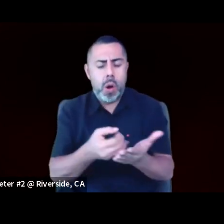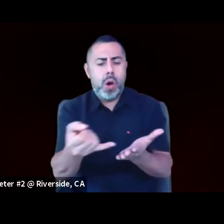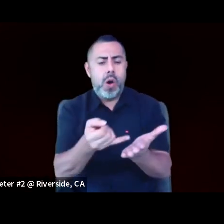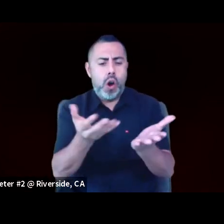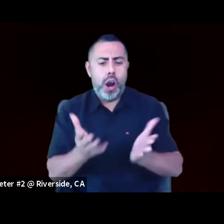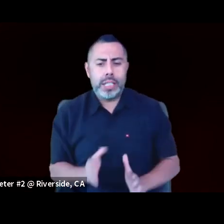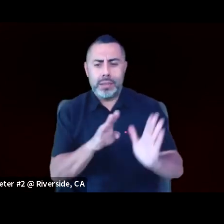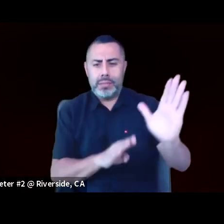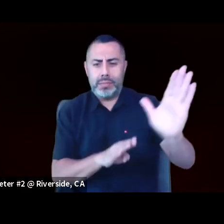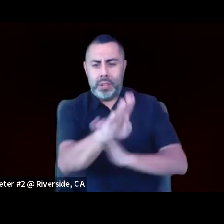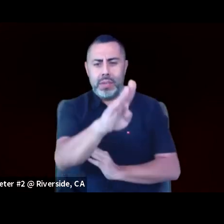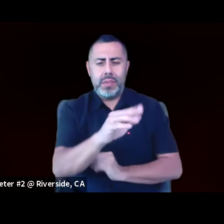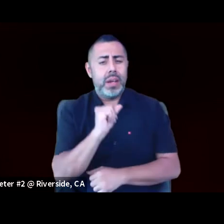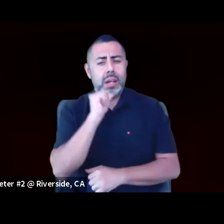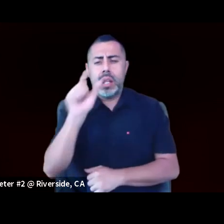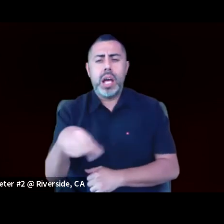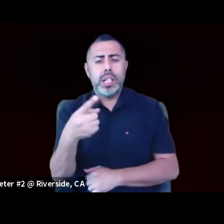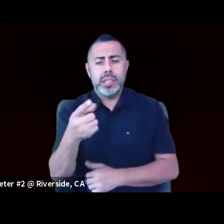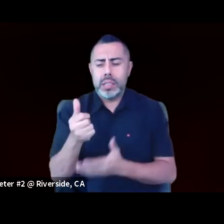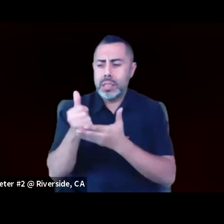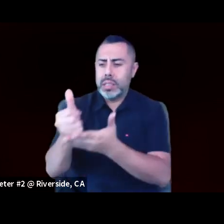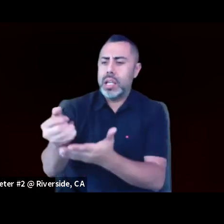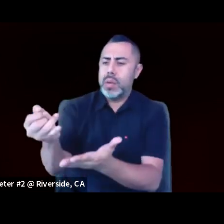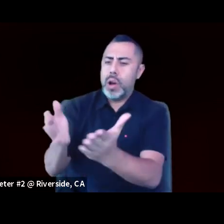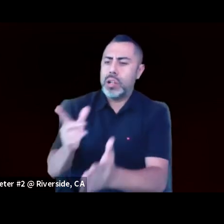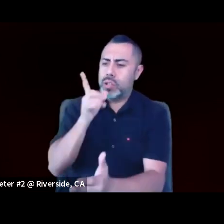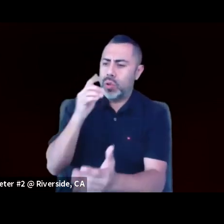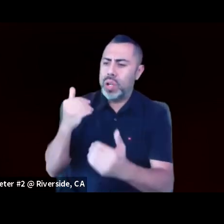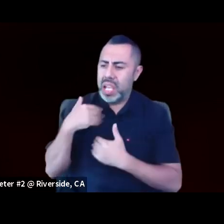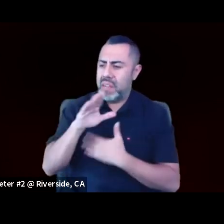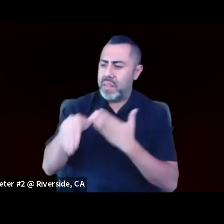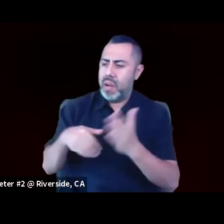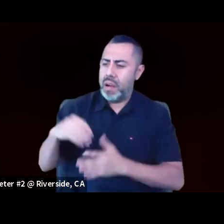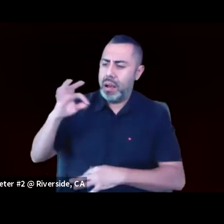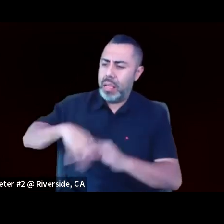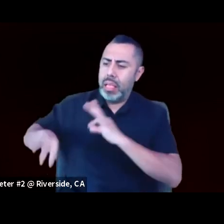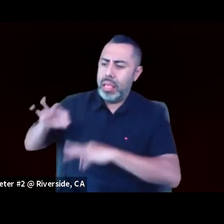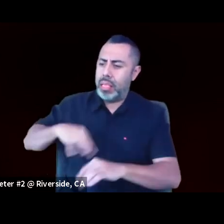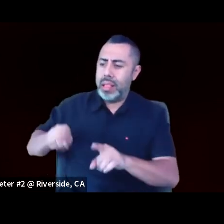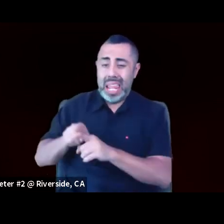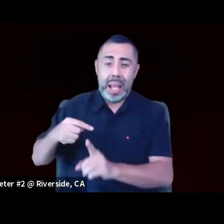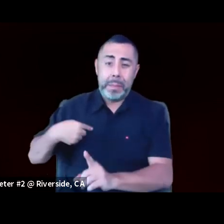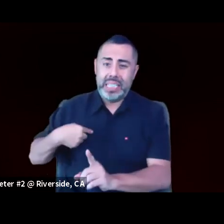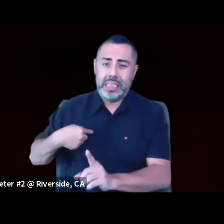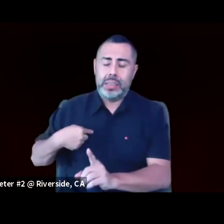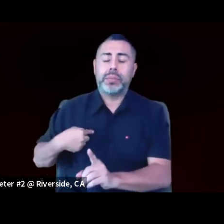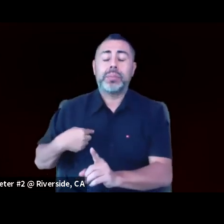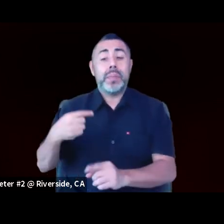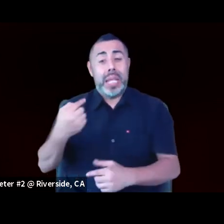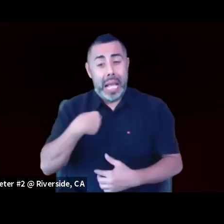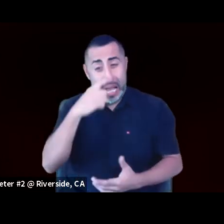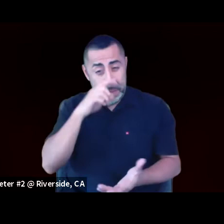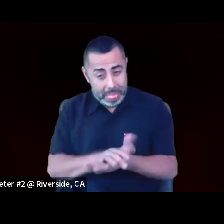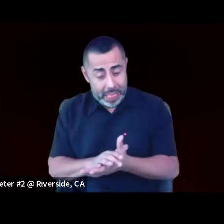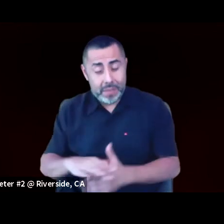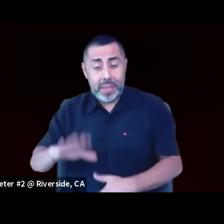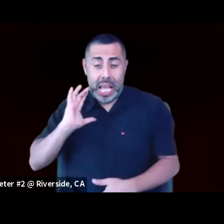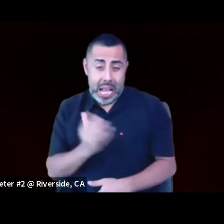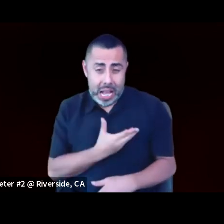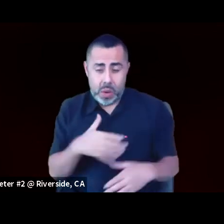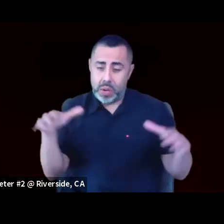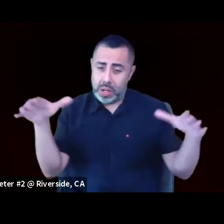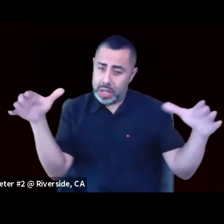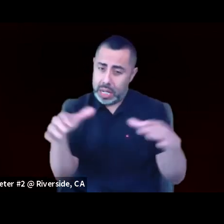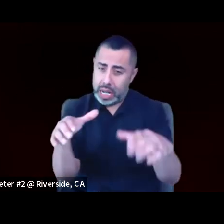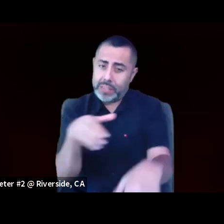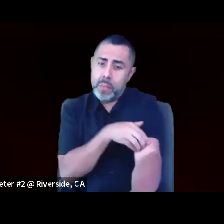me. I really believe that our collective power can do this, and that we can